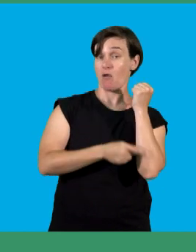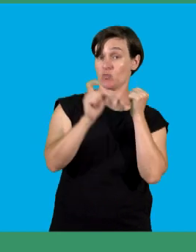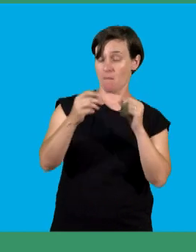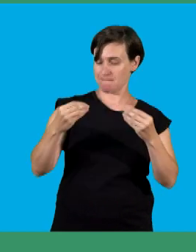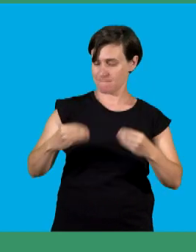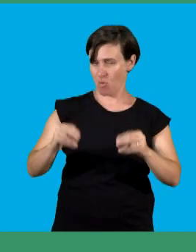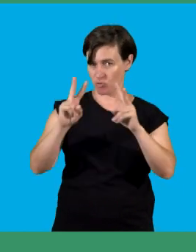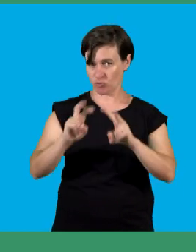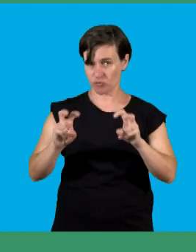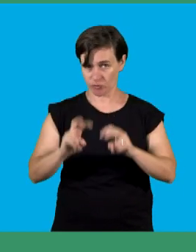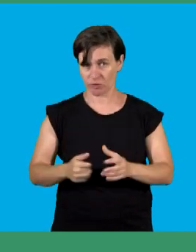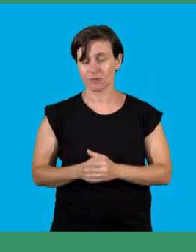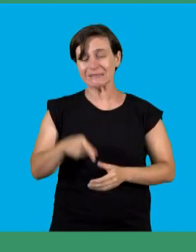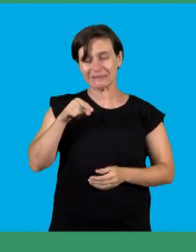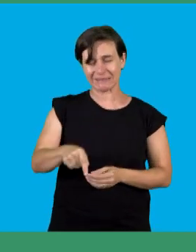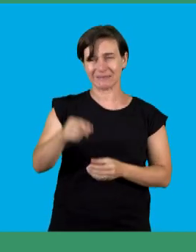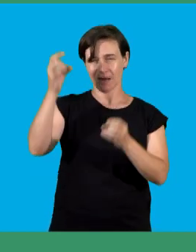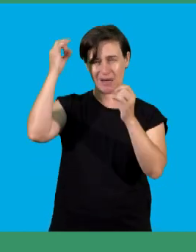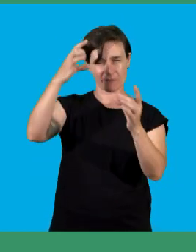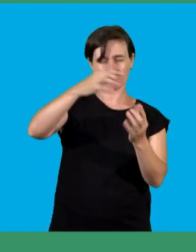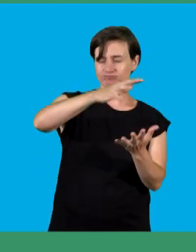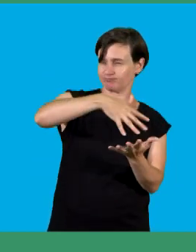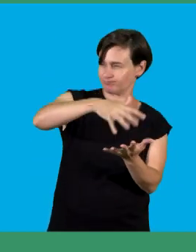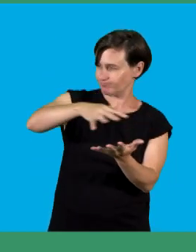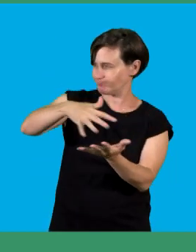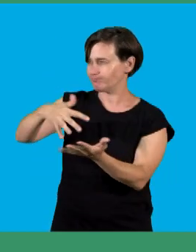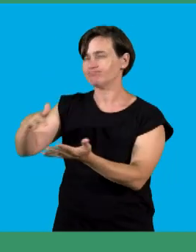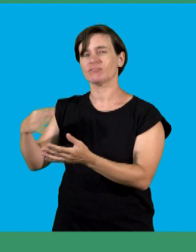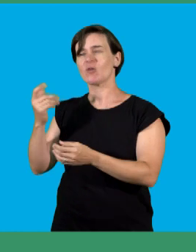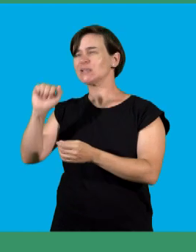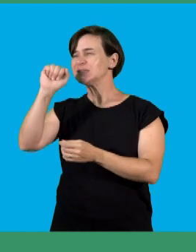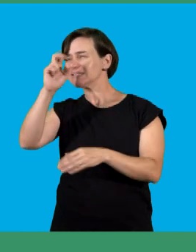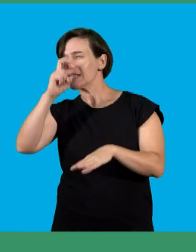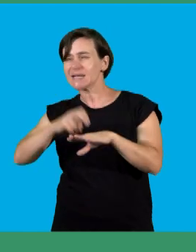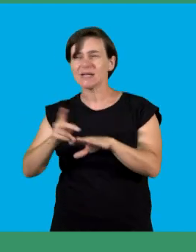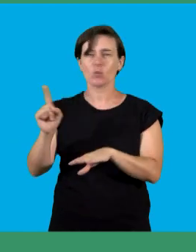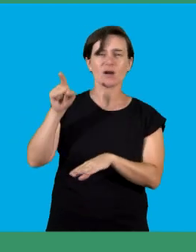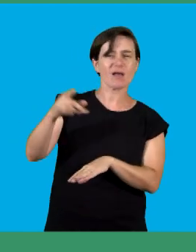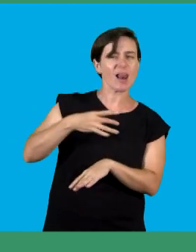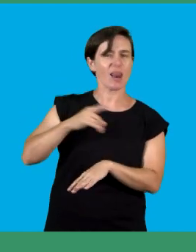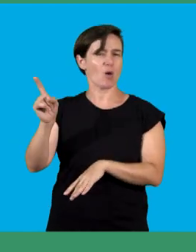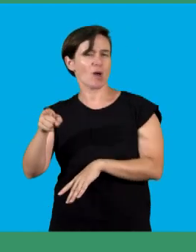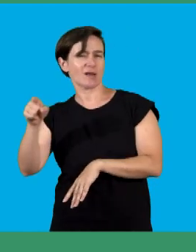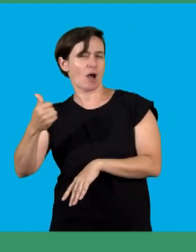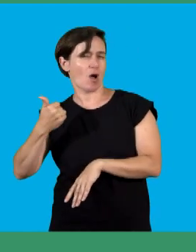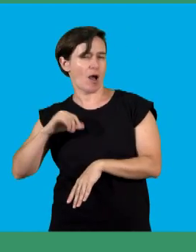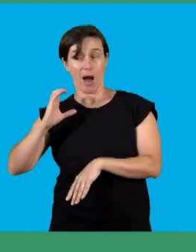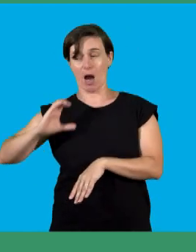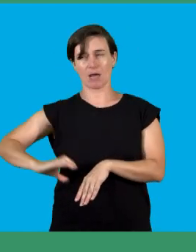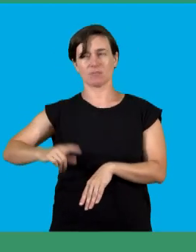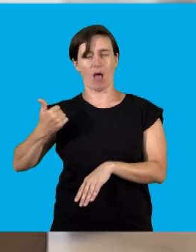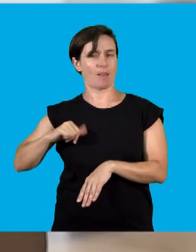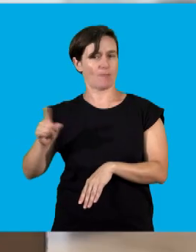which is the action of gathering information about consumers' needs and preferences. What is it that the customers would like to